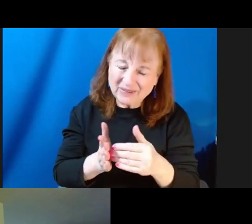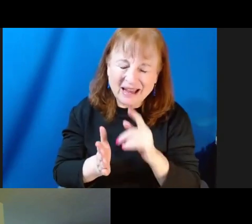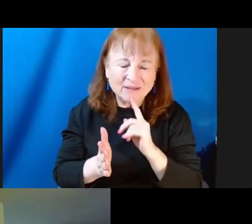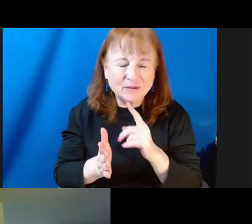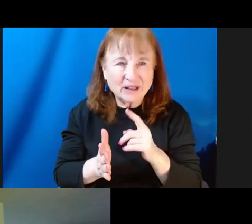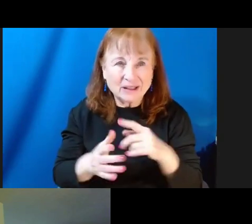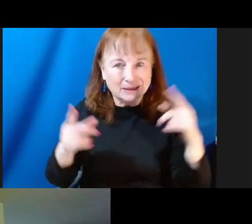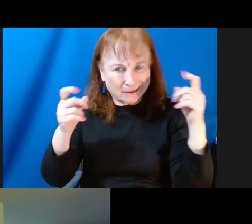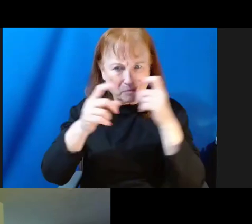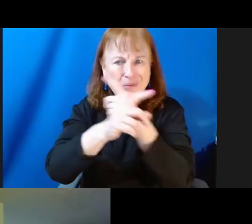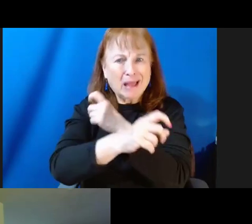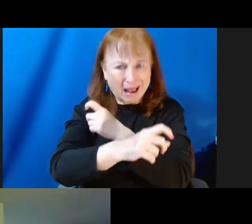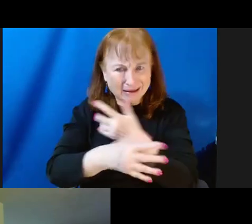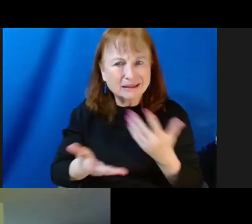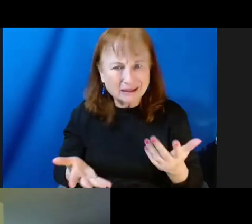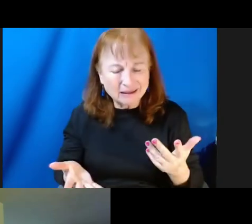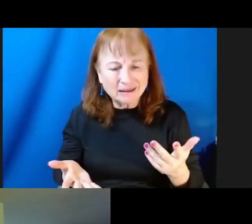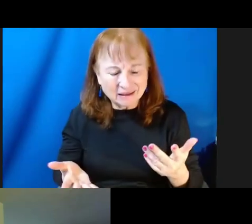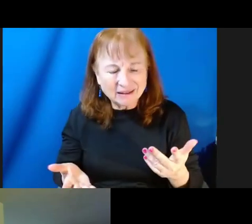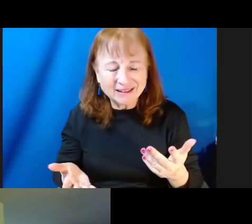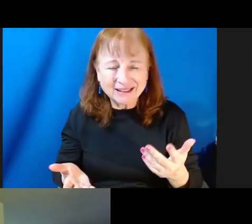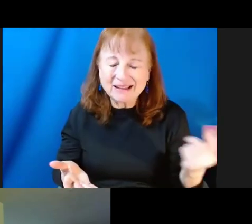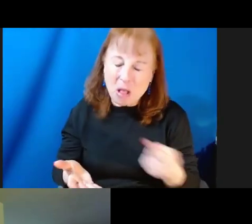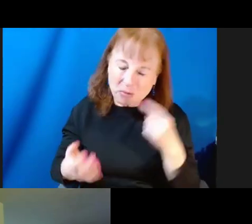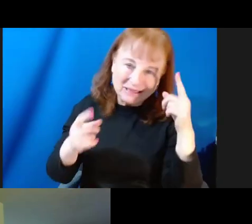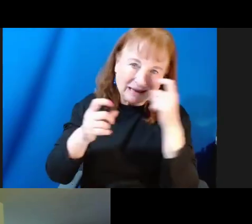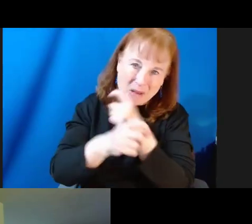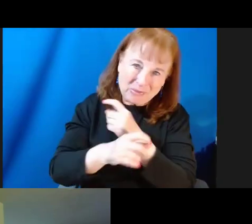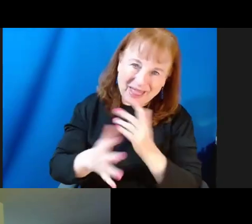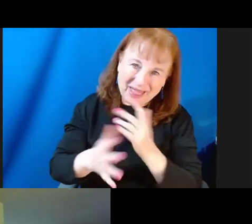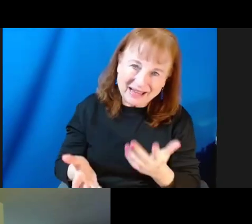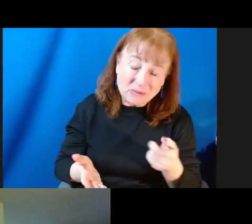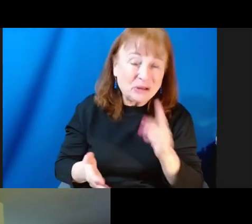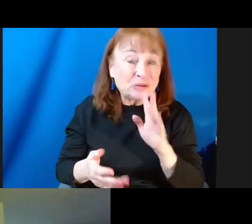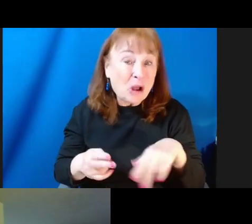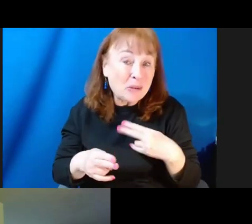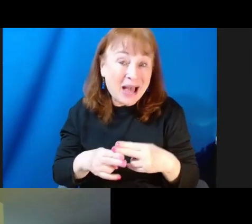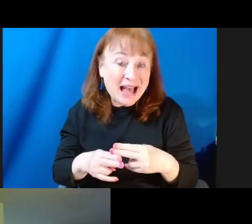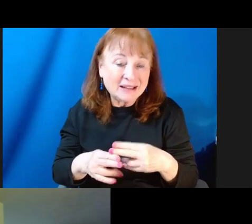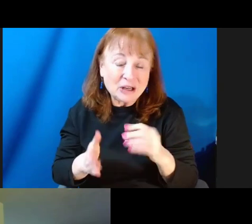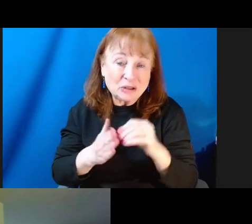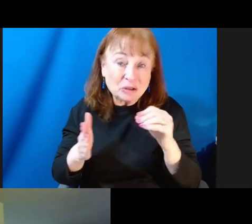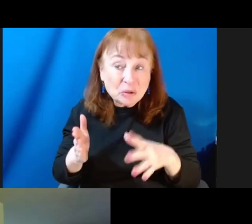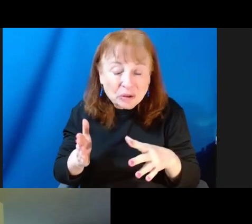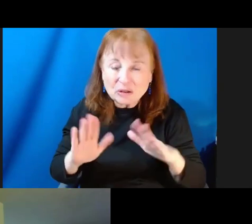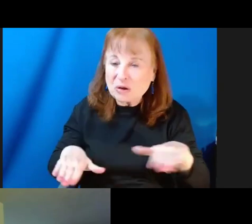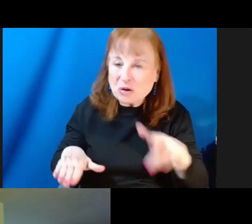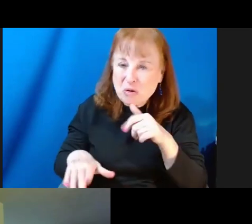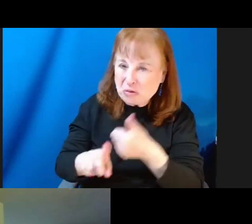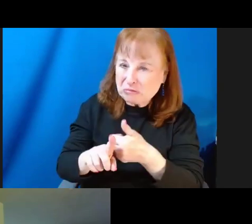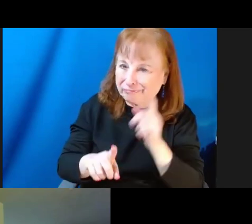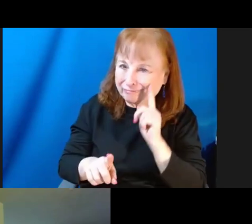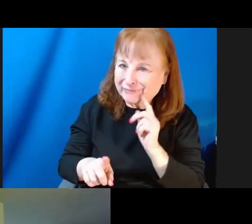is complex. And when it's always complex, and then when you're talking about students or children who are